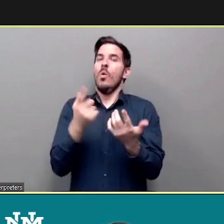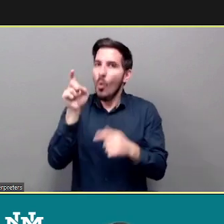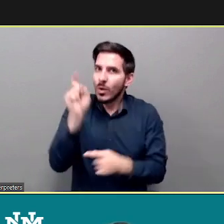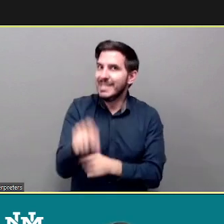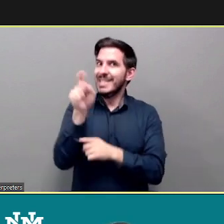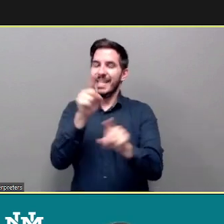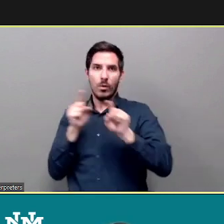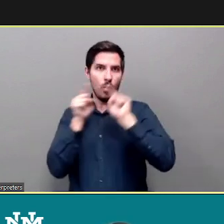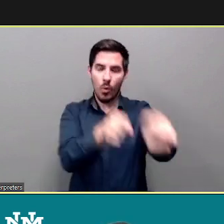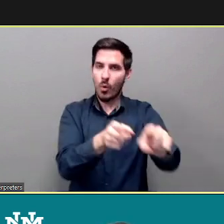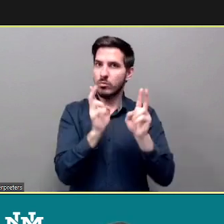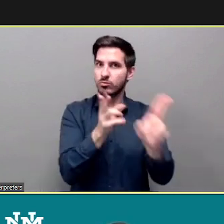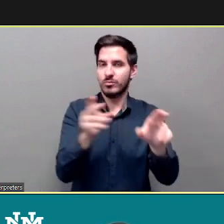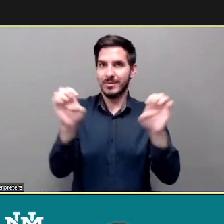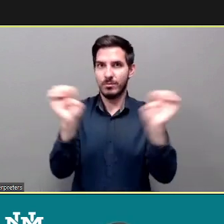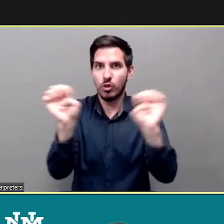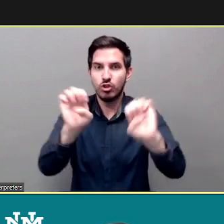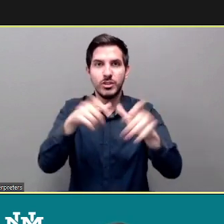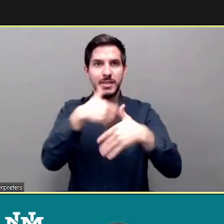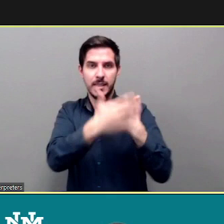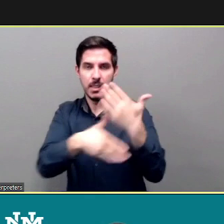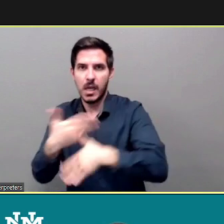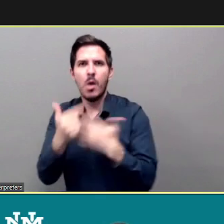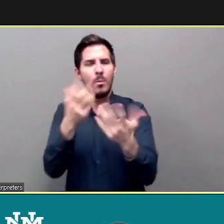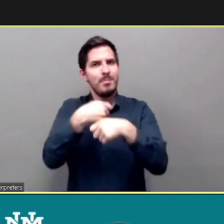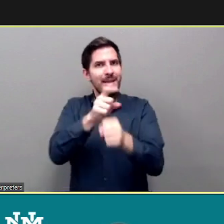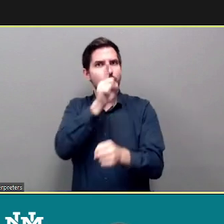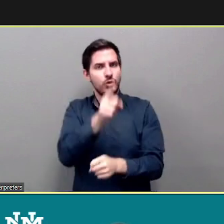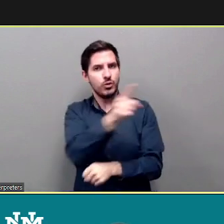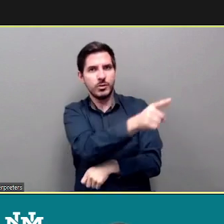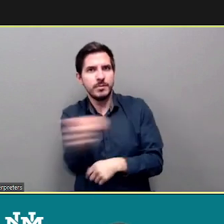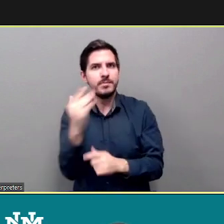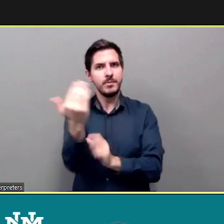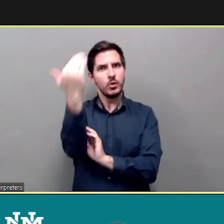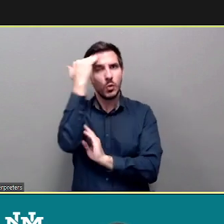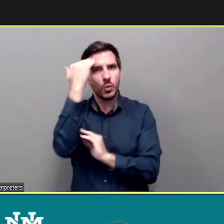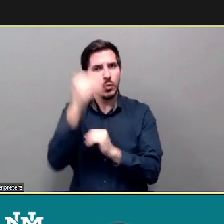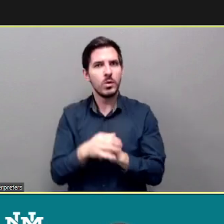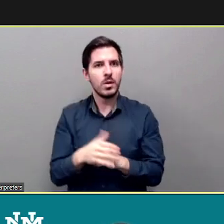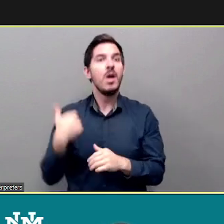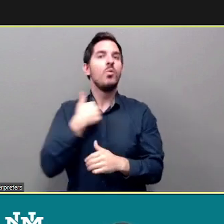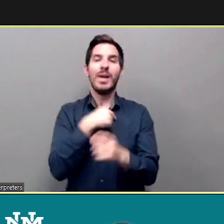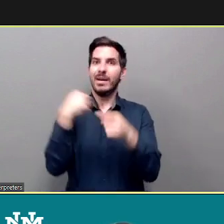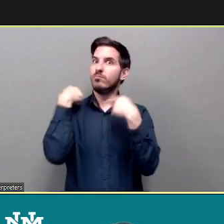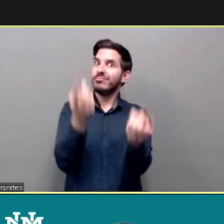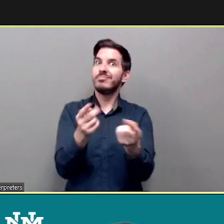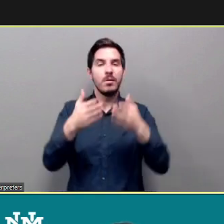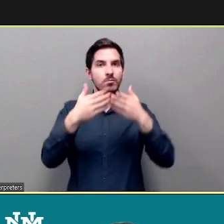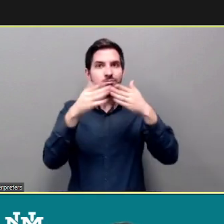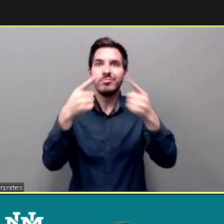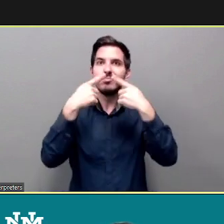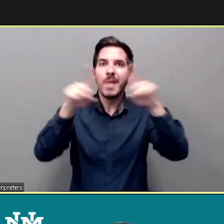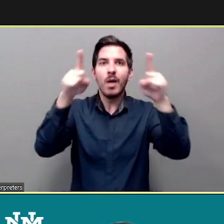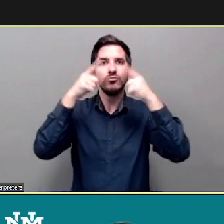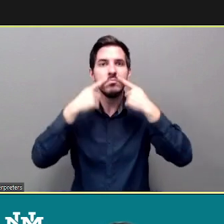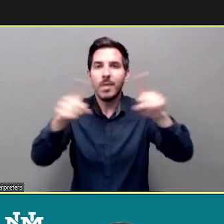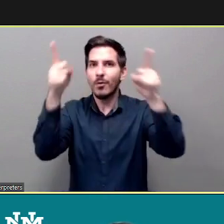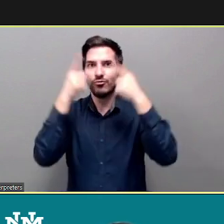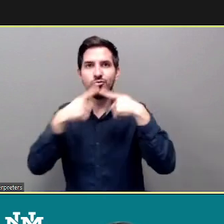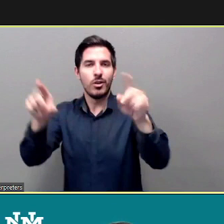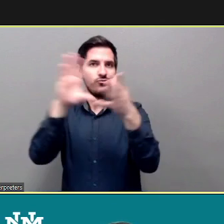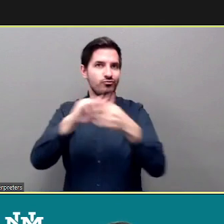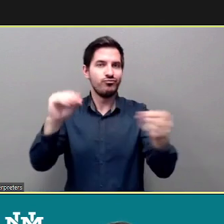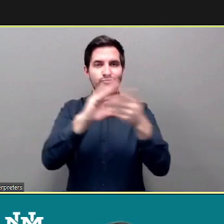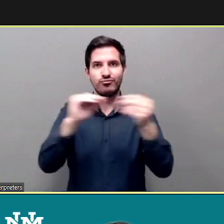departments or other emergency departments. So we've been doing public service announcements. We have wanted to make